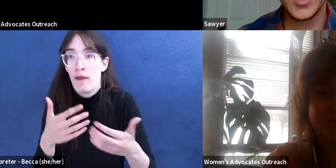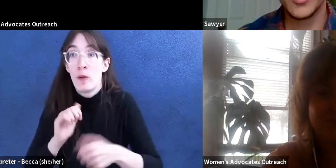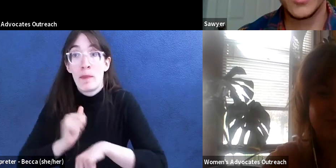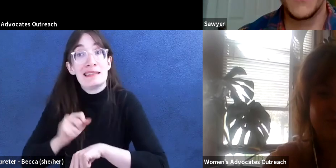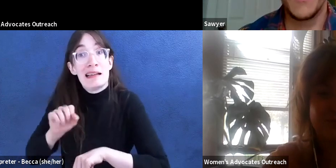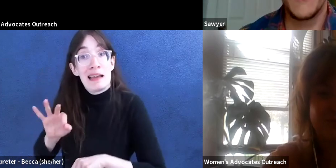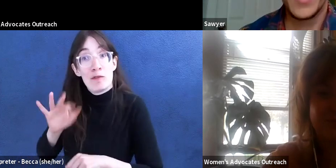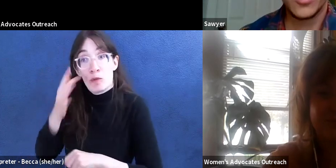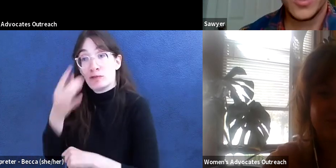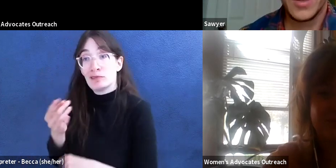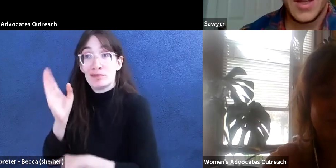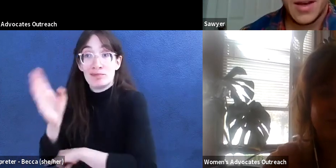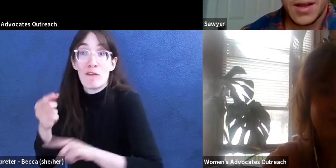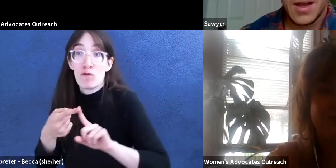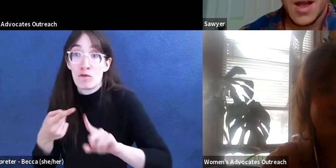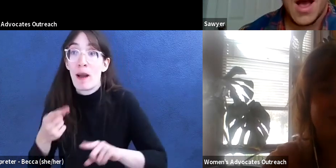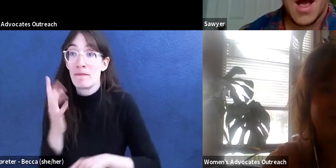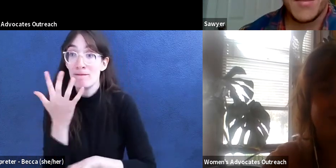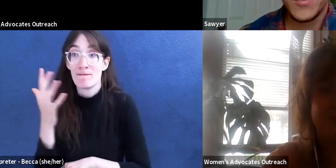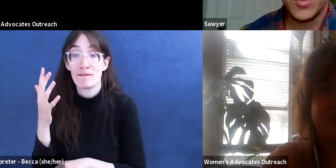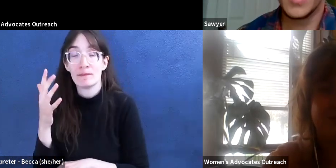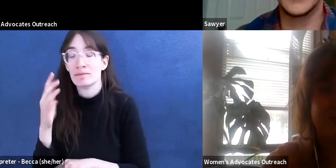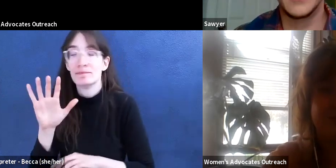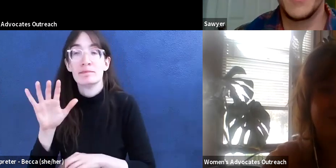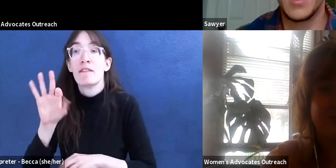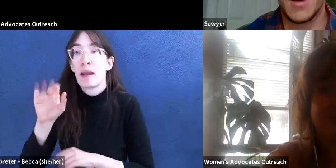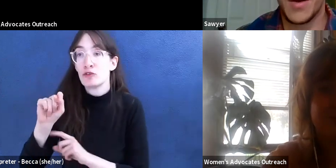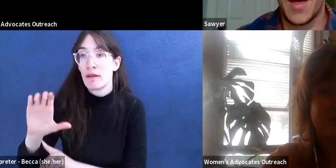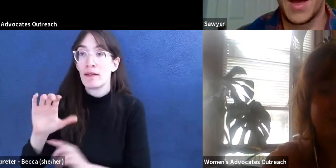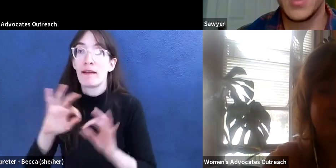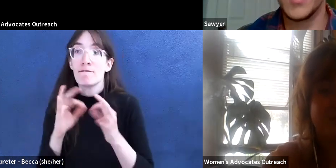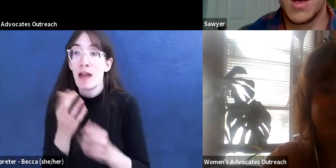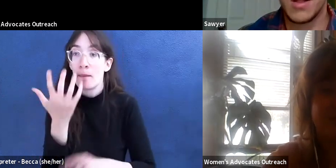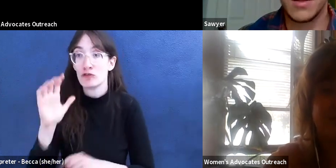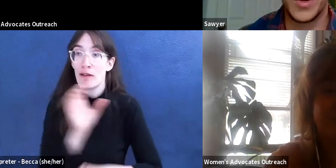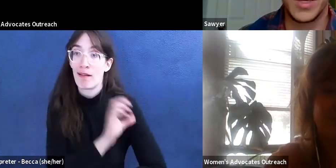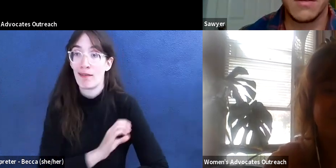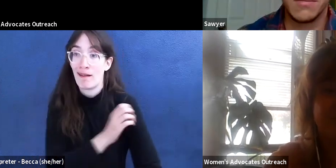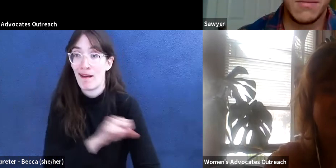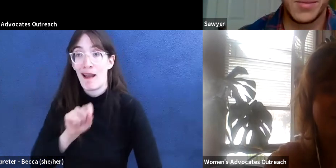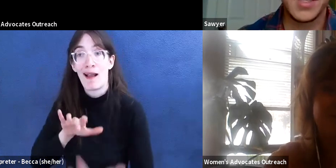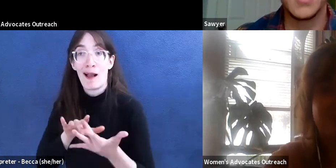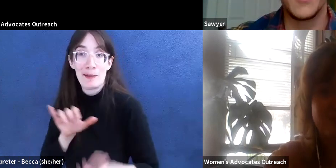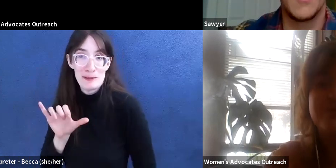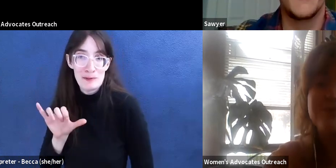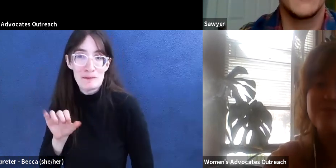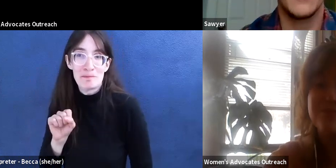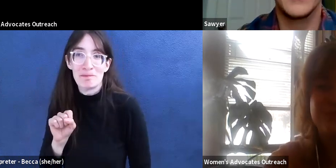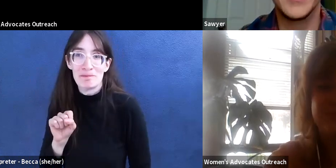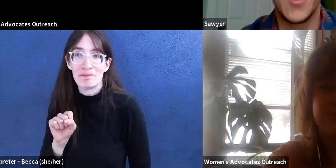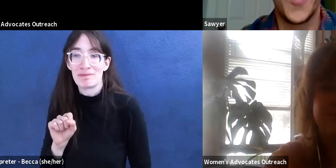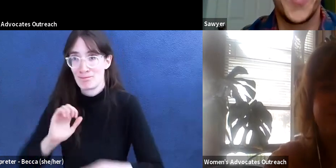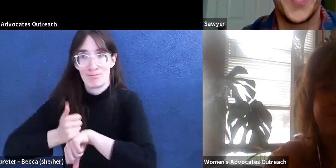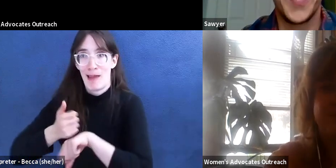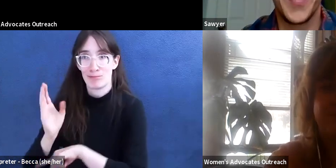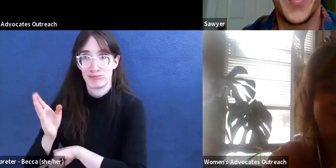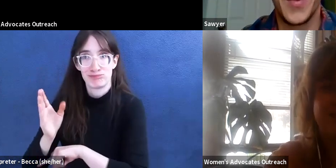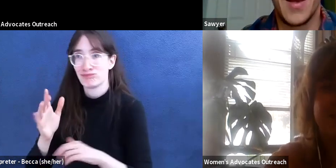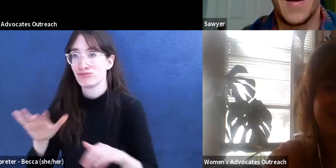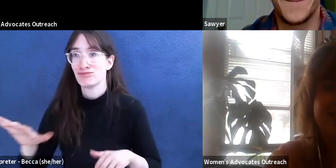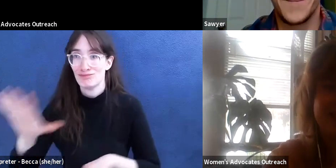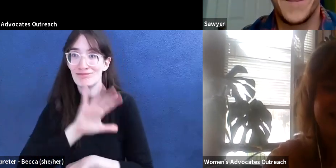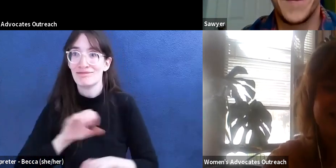like, you're okay, you're fine, I love you, you're great, is key, and